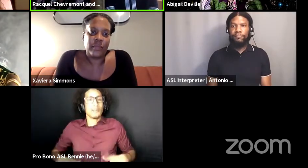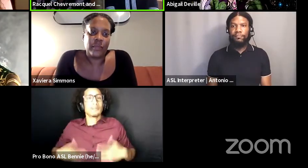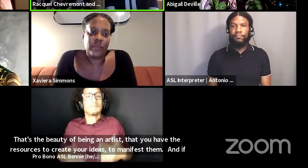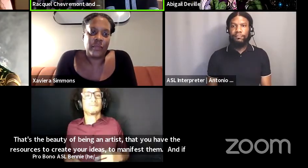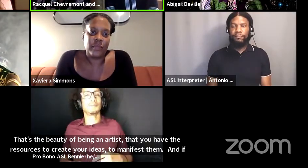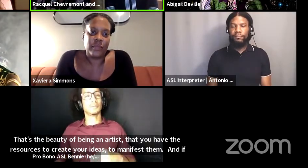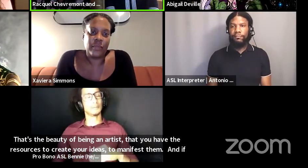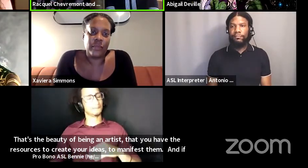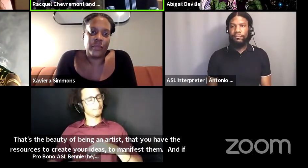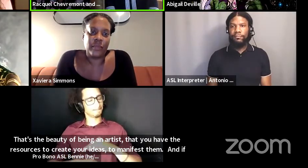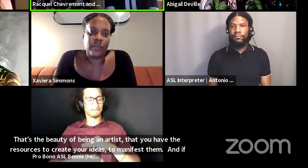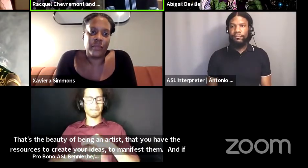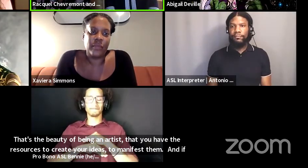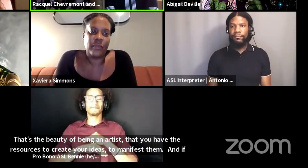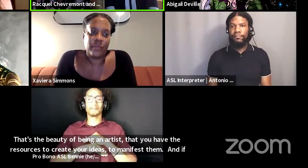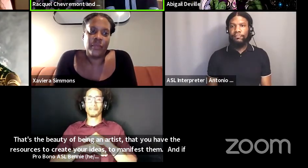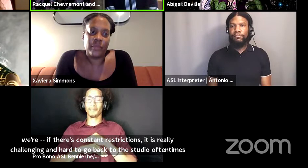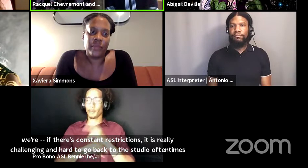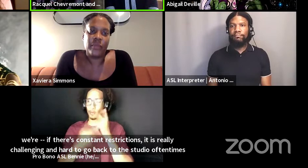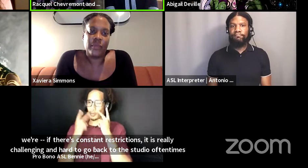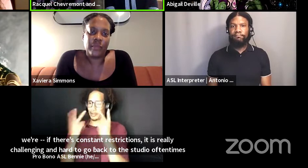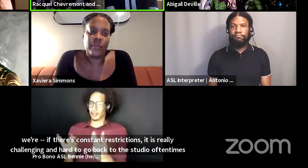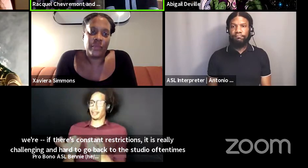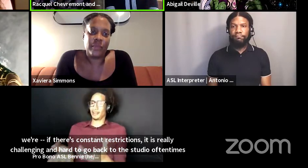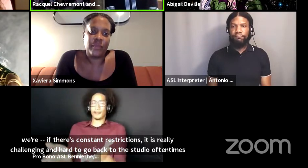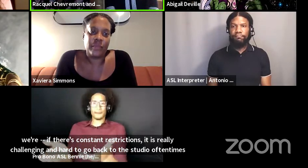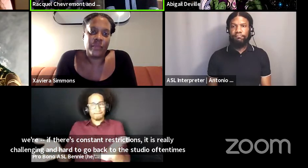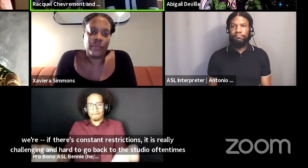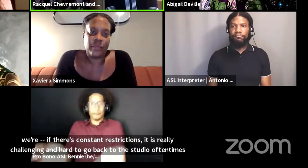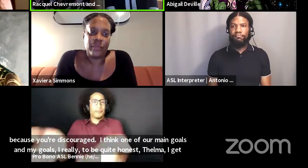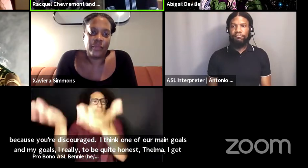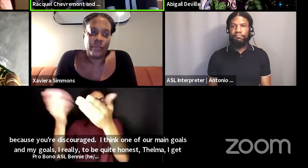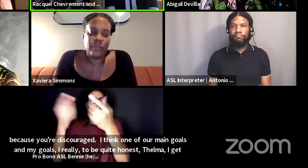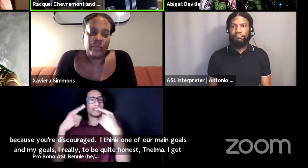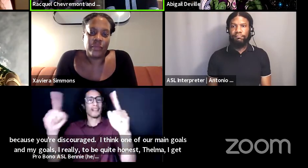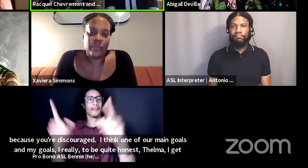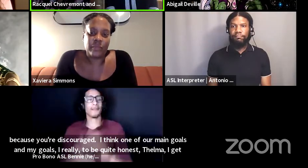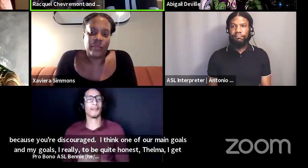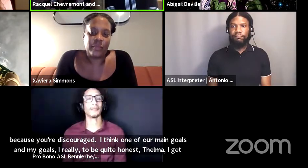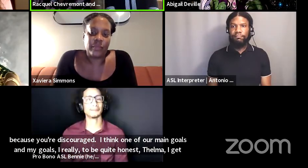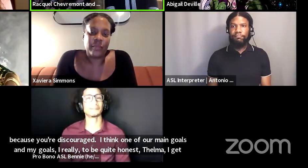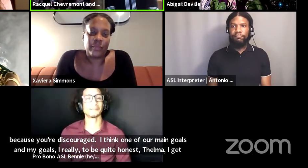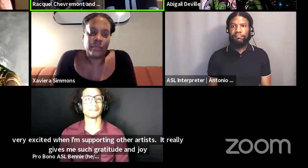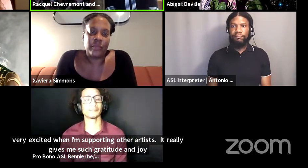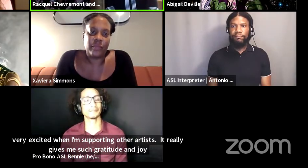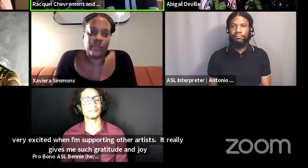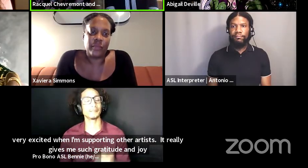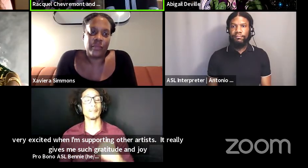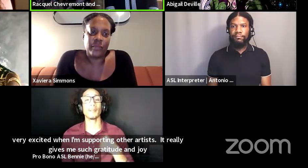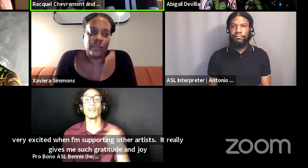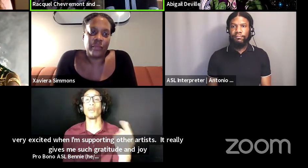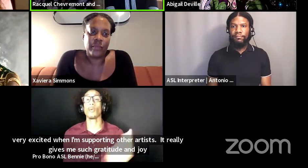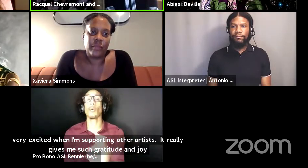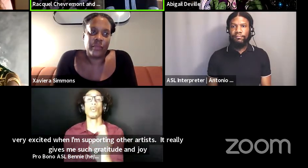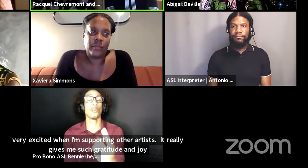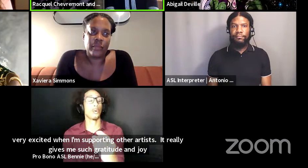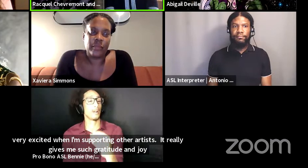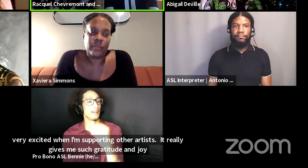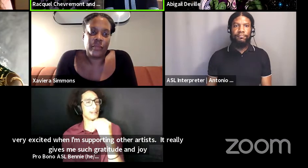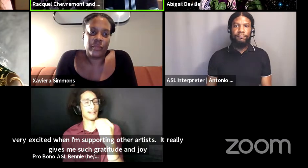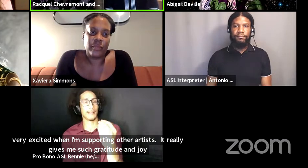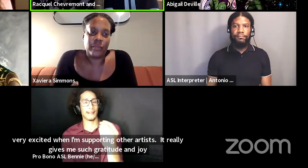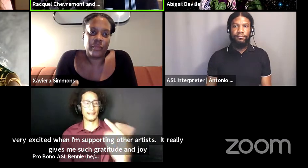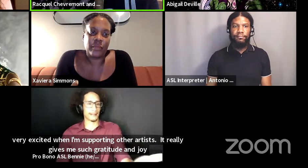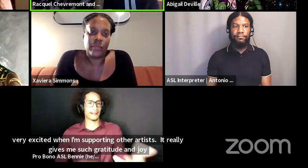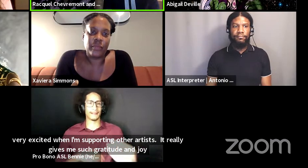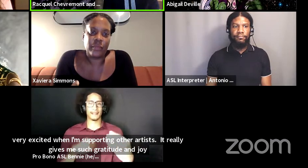artists being successful. And so like Raquel said, when opportunities come, I'm always giving them to other artists and saying, hey, you know, I